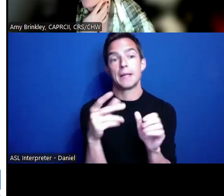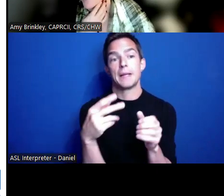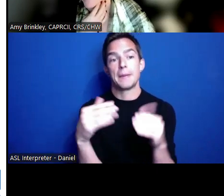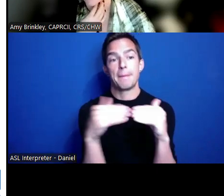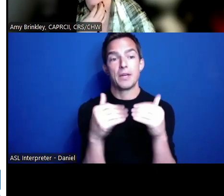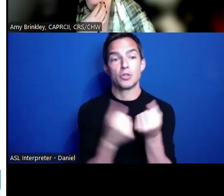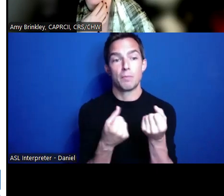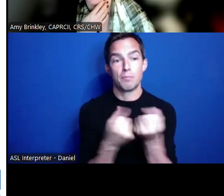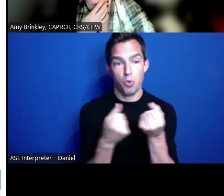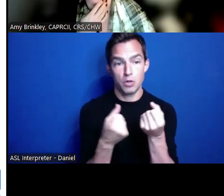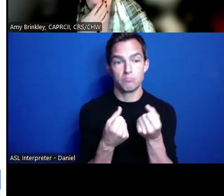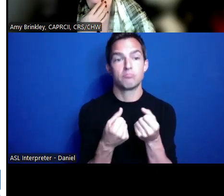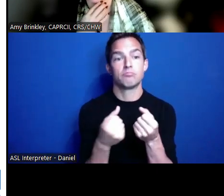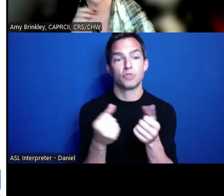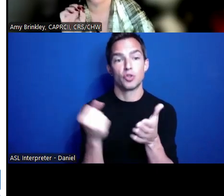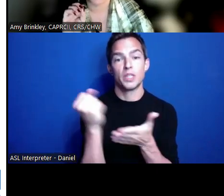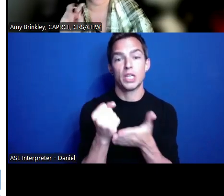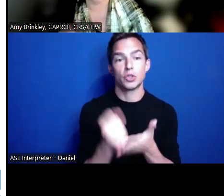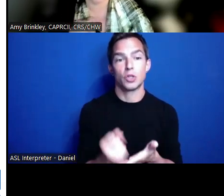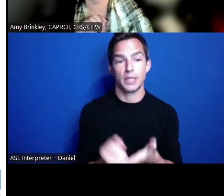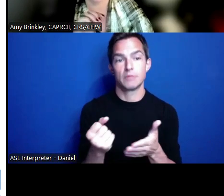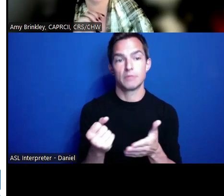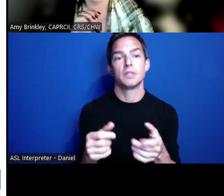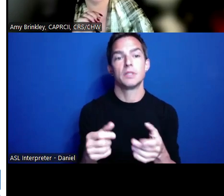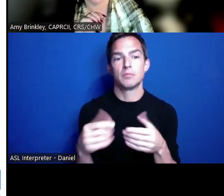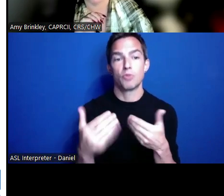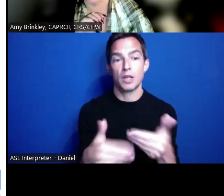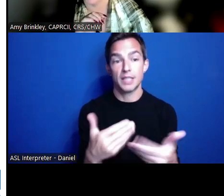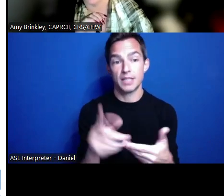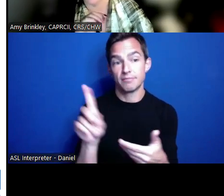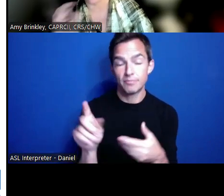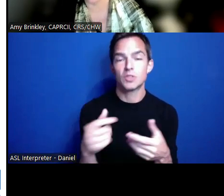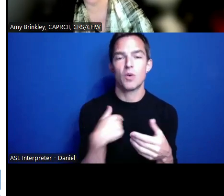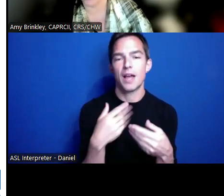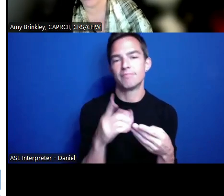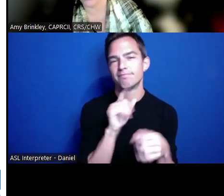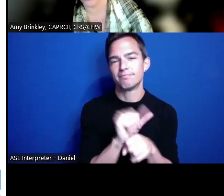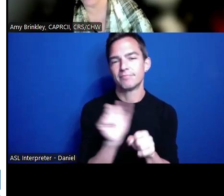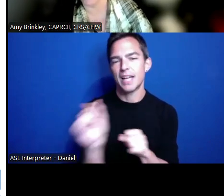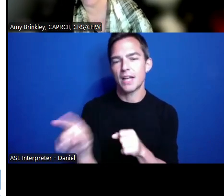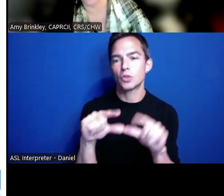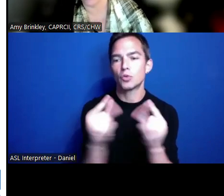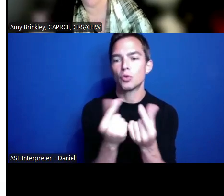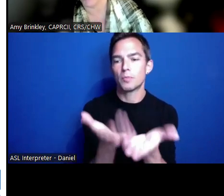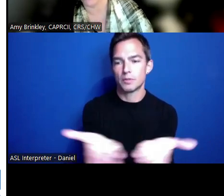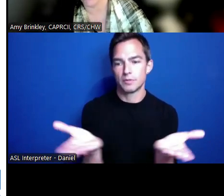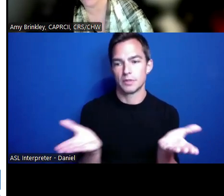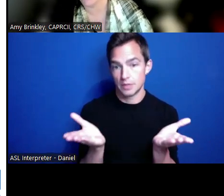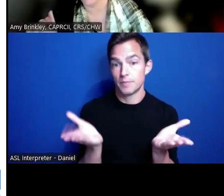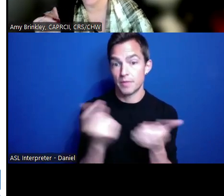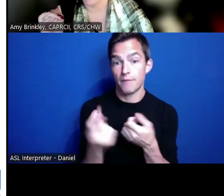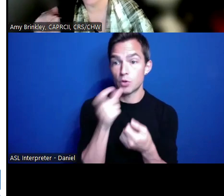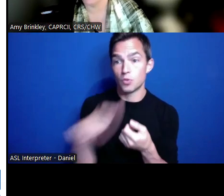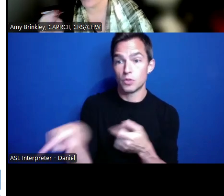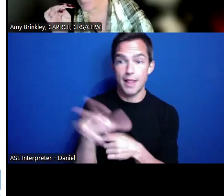And we had a lot of open-ended responses. So I would actually ask the group here too, everybody who's